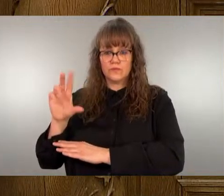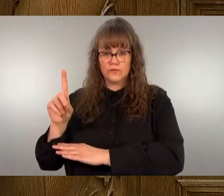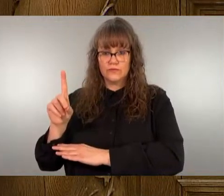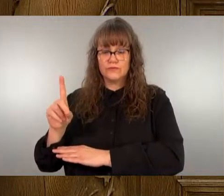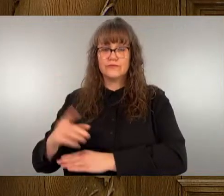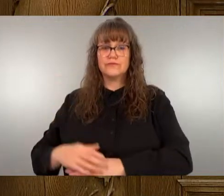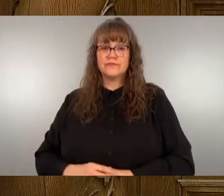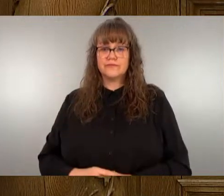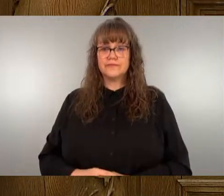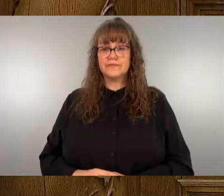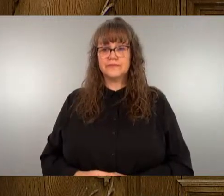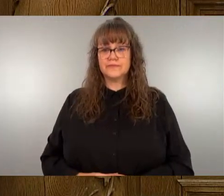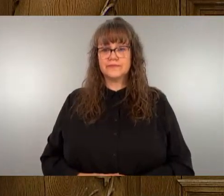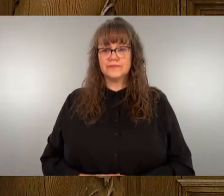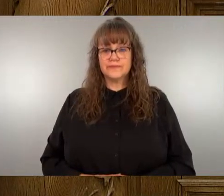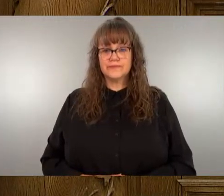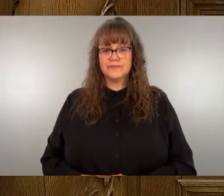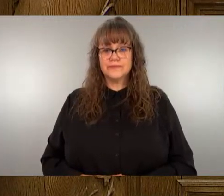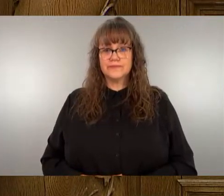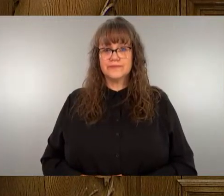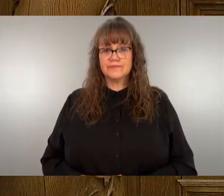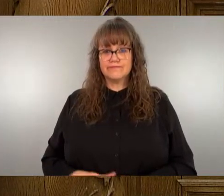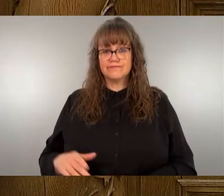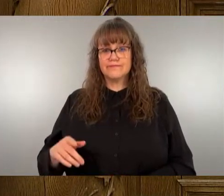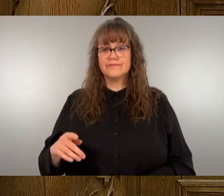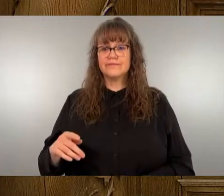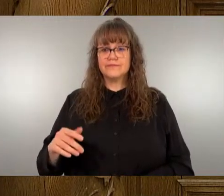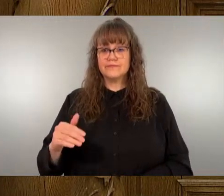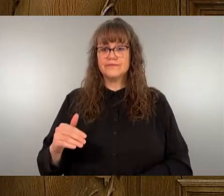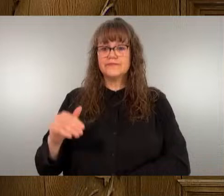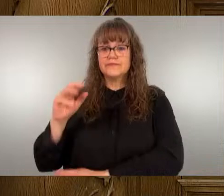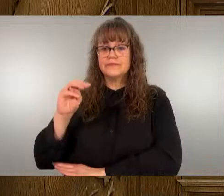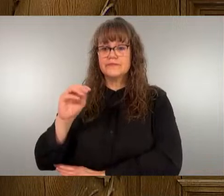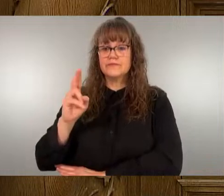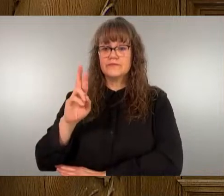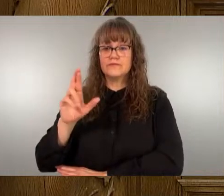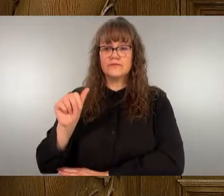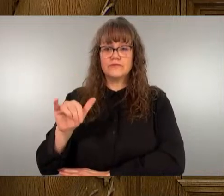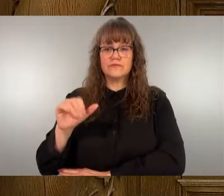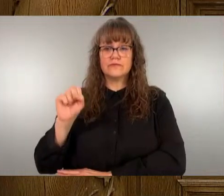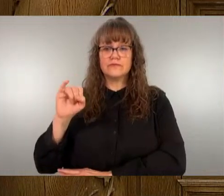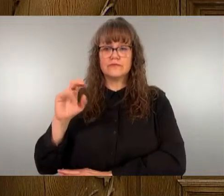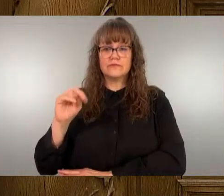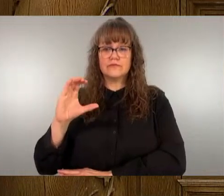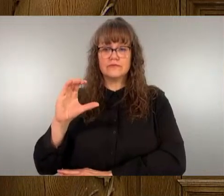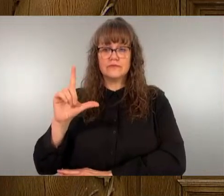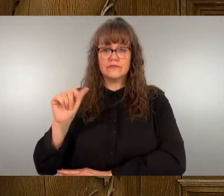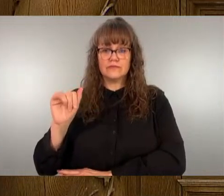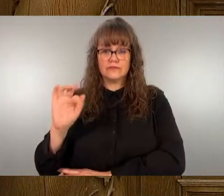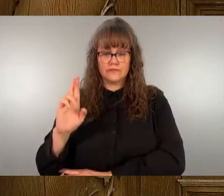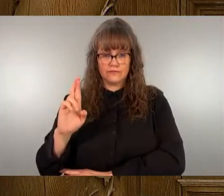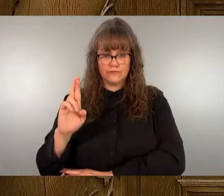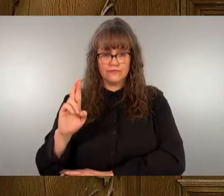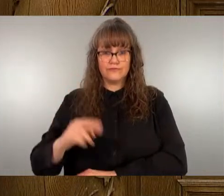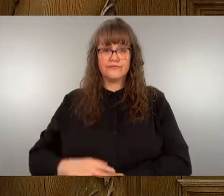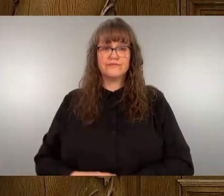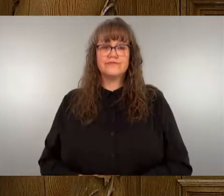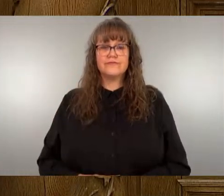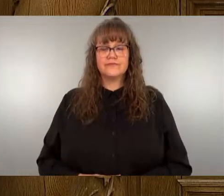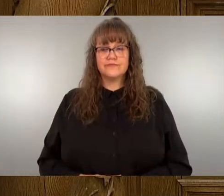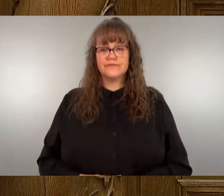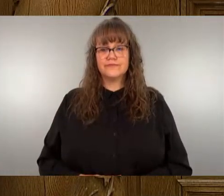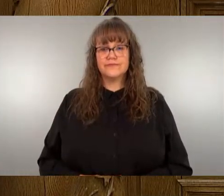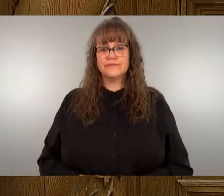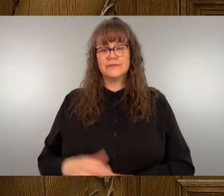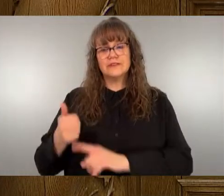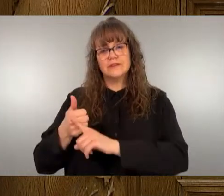partnerships and shared prosperity. We join all Canadians in mourning Murray Sinclair, a tireless defender of rights